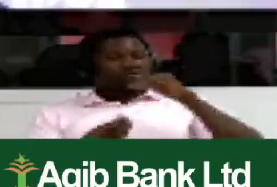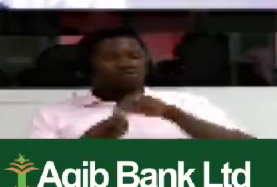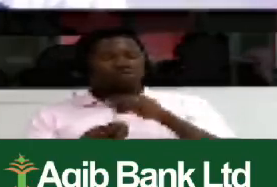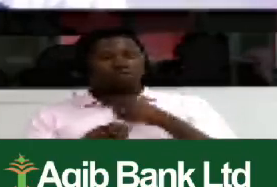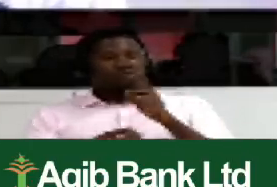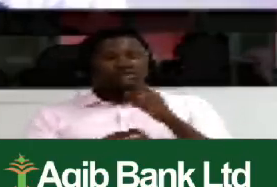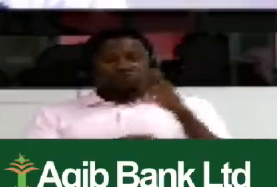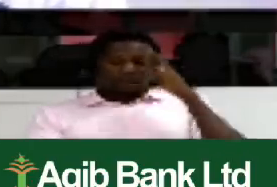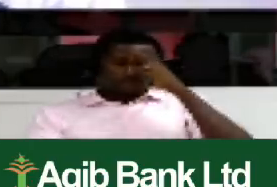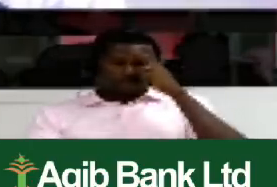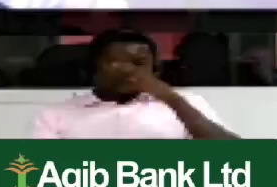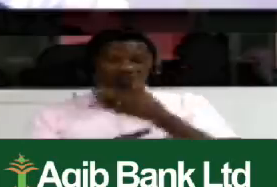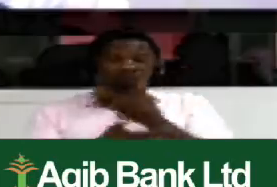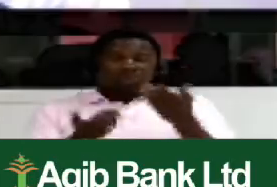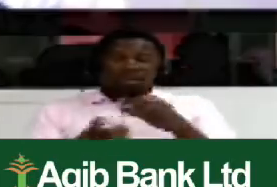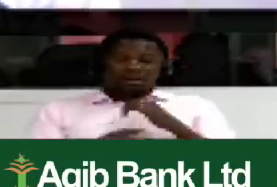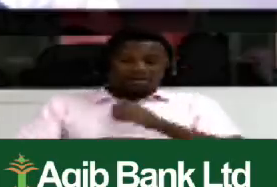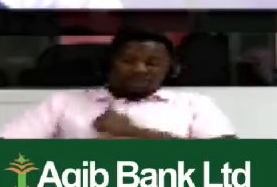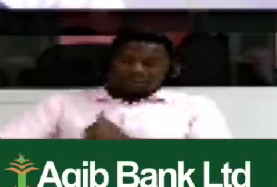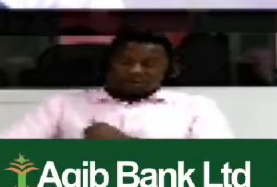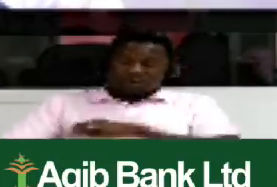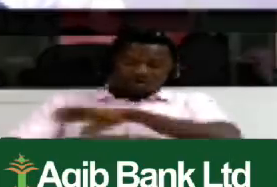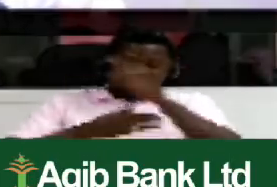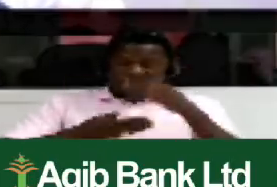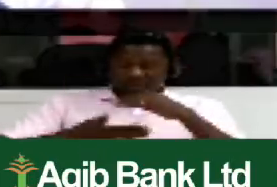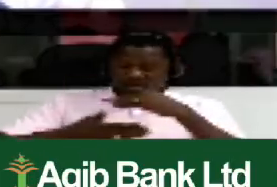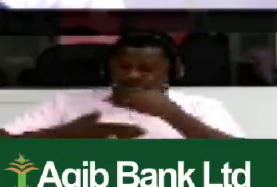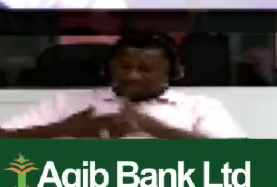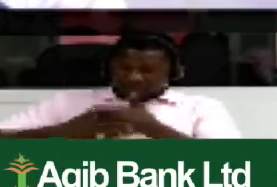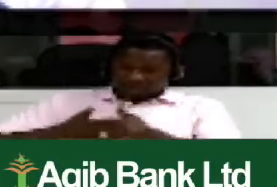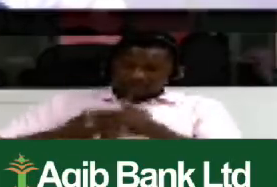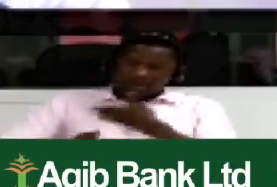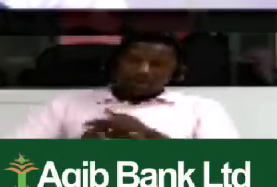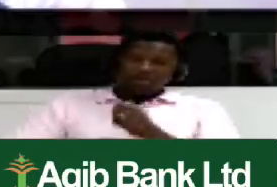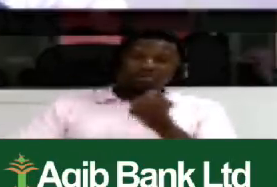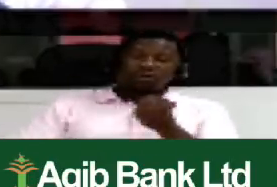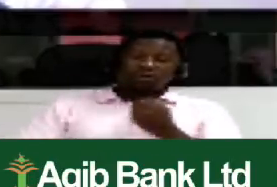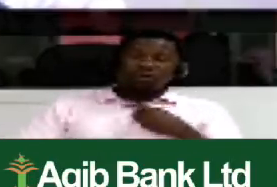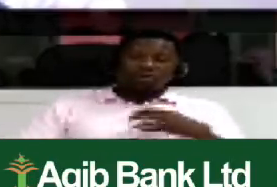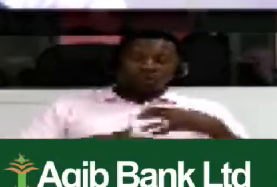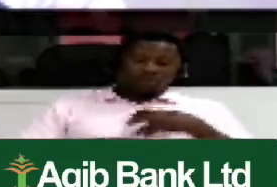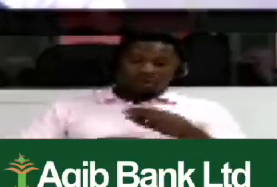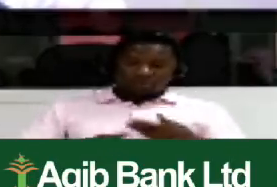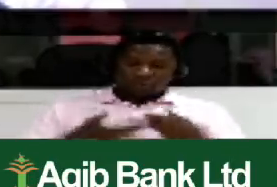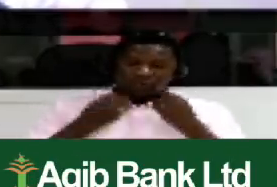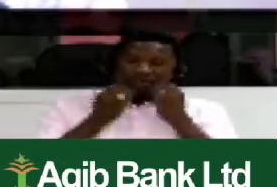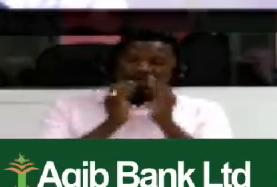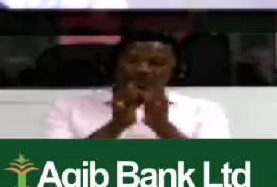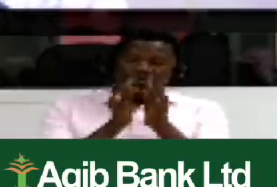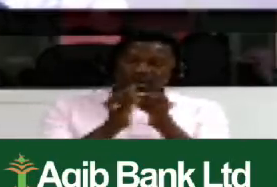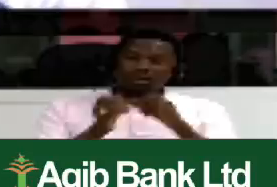one of the reasons why I kept all these reference materials is because we want to tell our story.